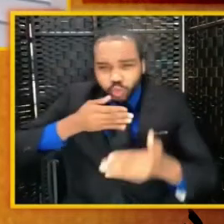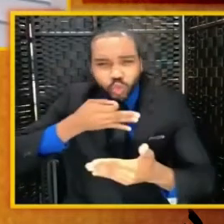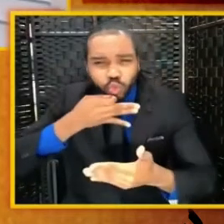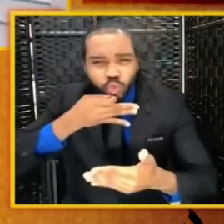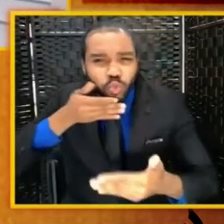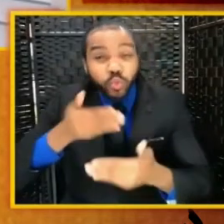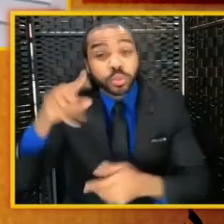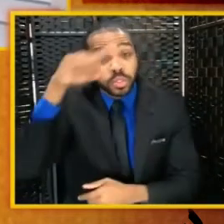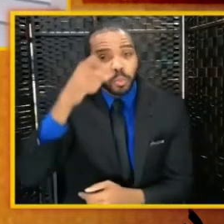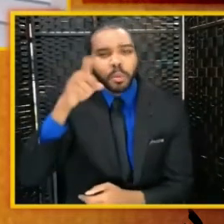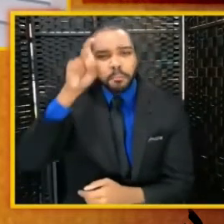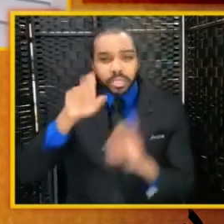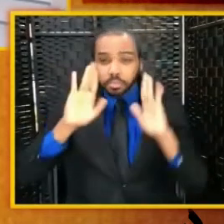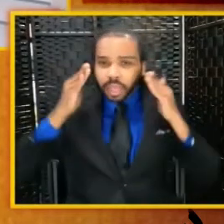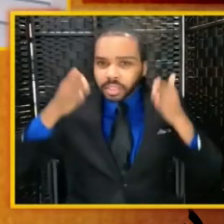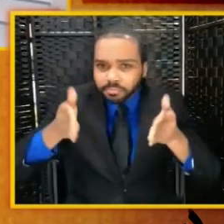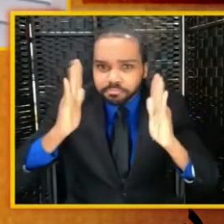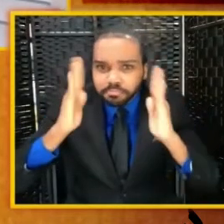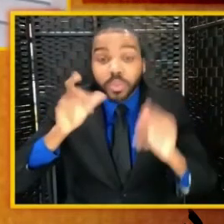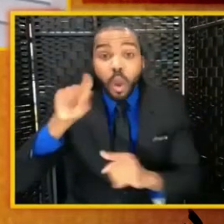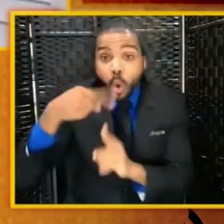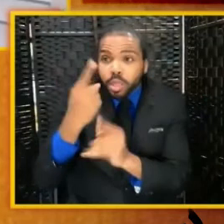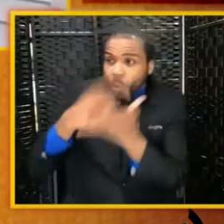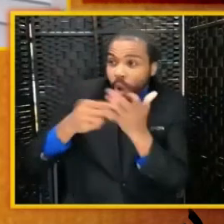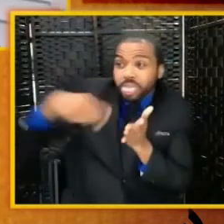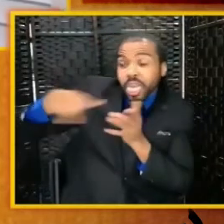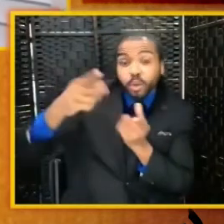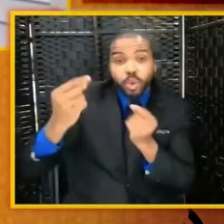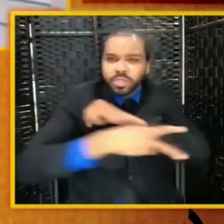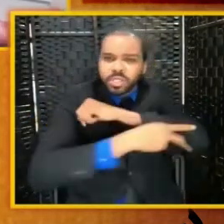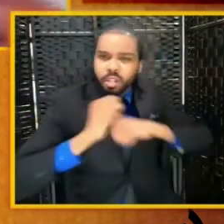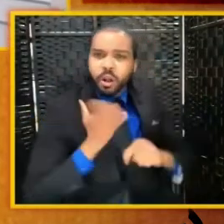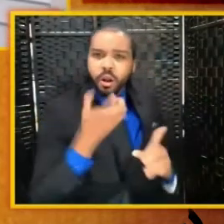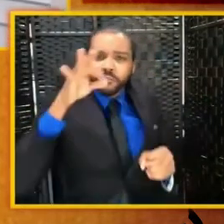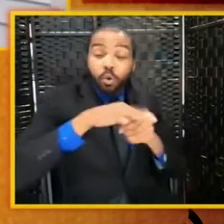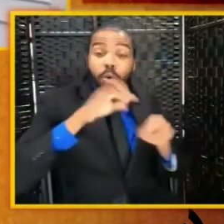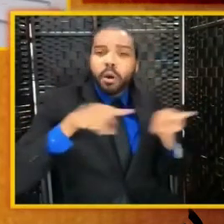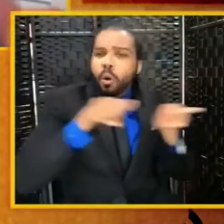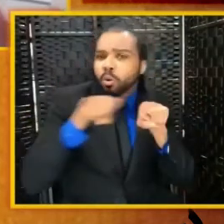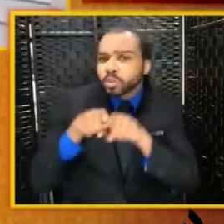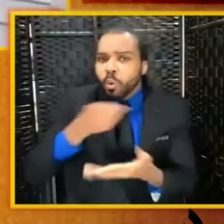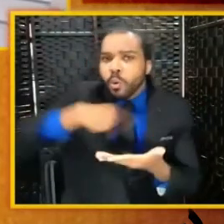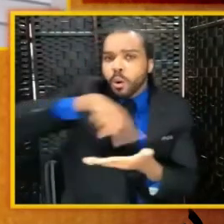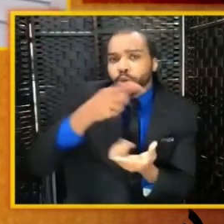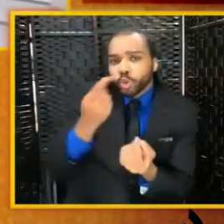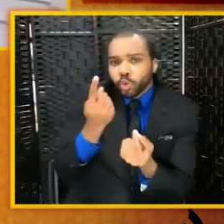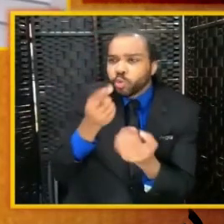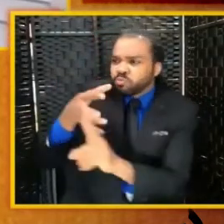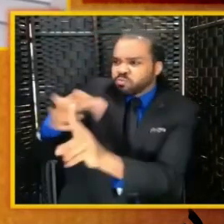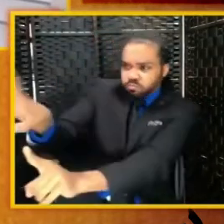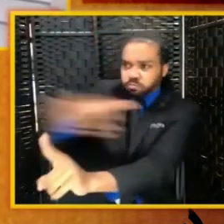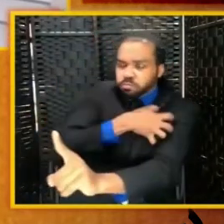pay attention not only to what they are trying to do to steal our votes from us, but what we must do to take our power